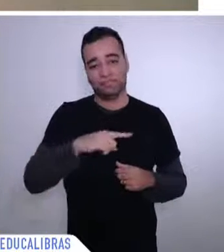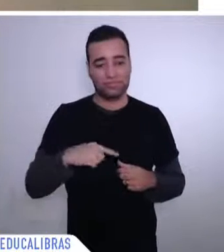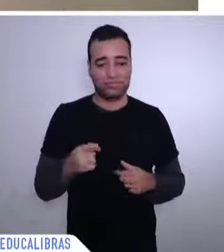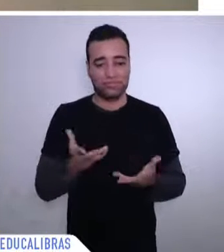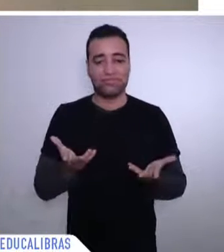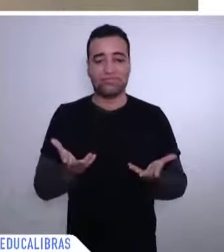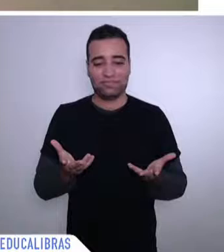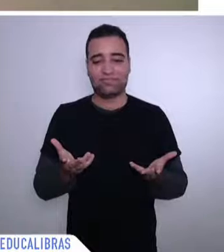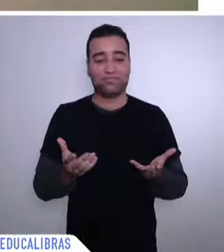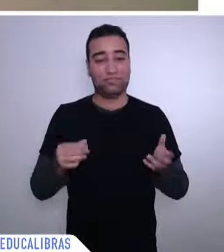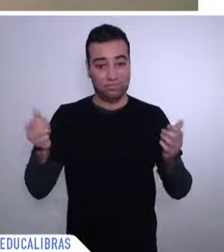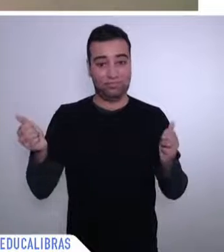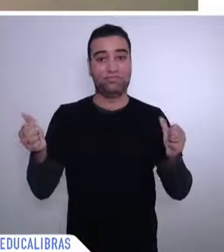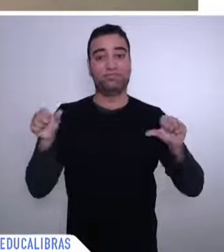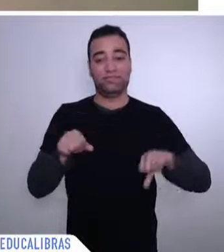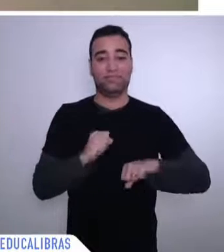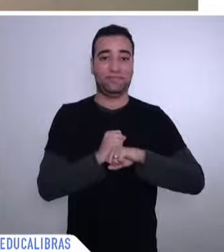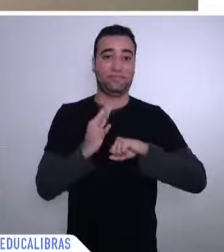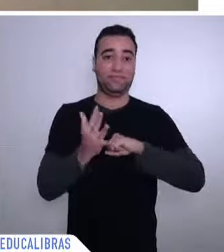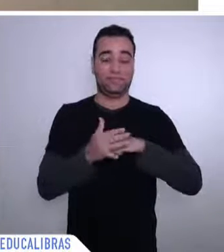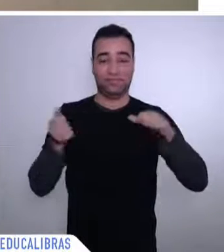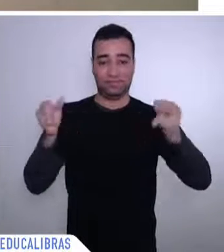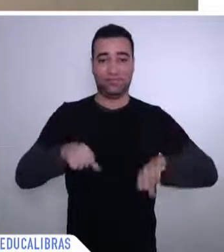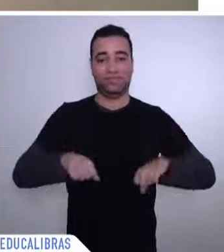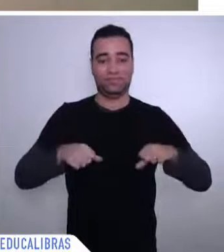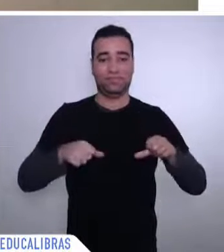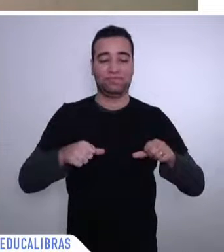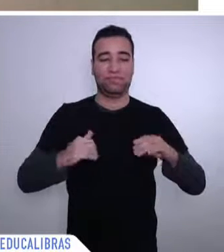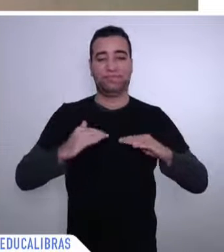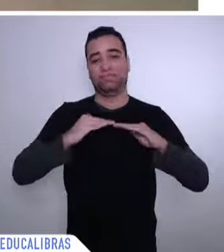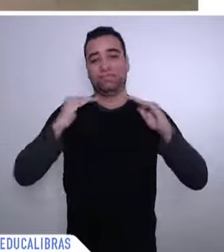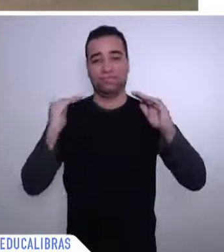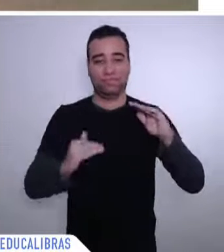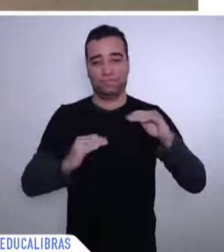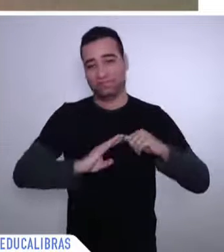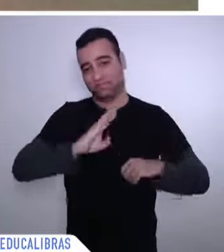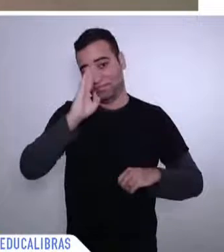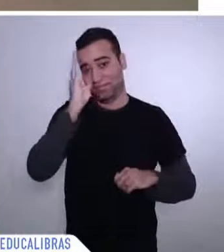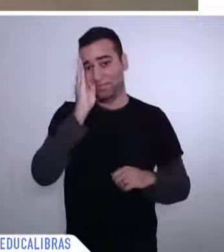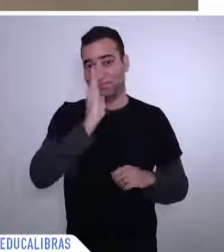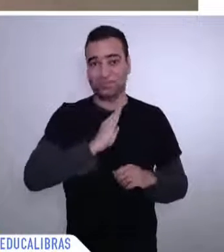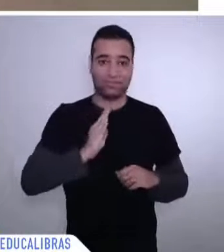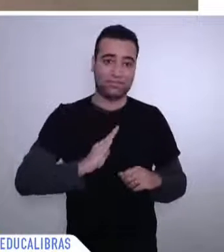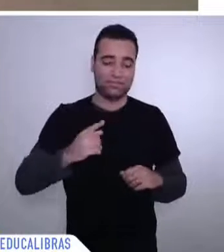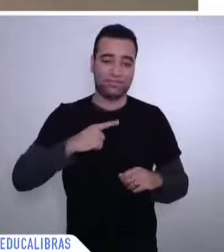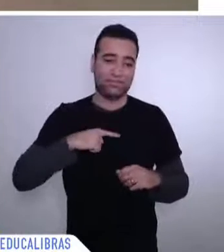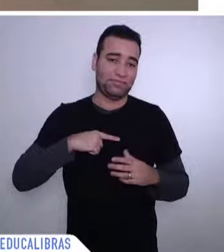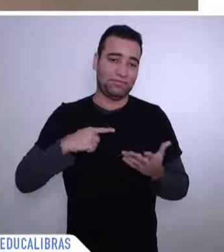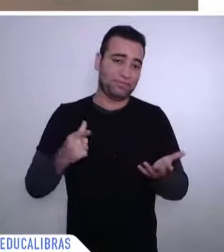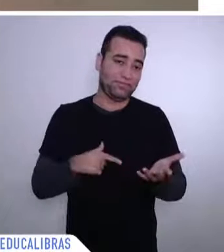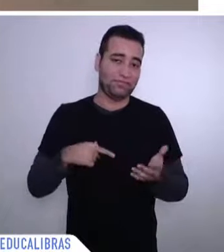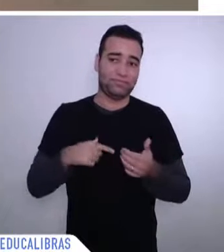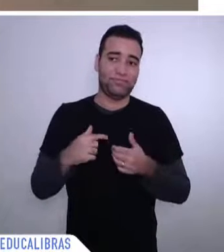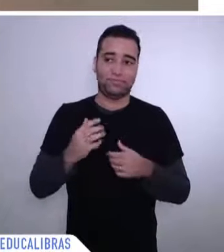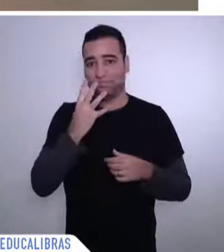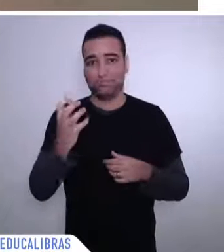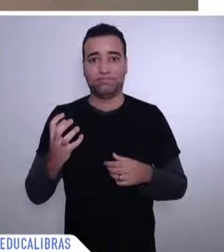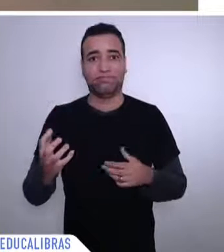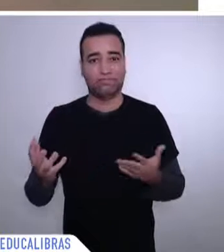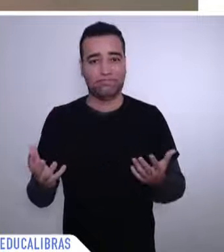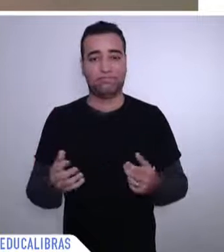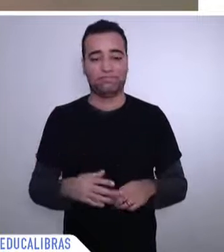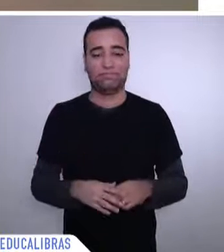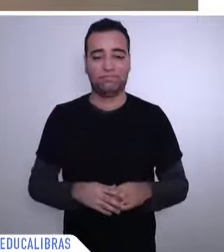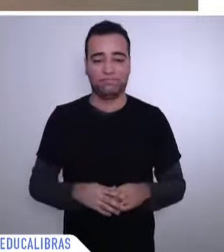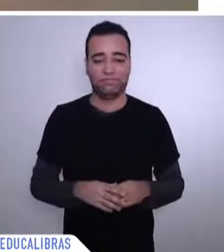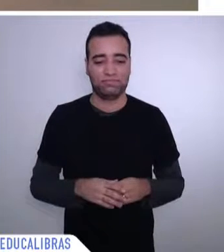trend. COVID-19 has hit the low-skilled, the low-paid in particular, and